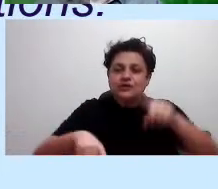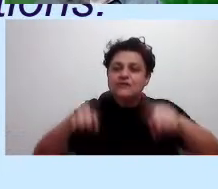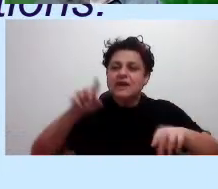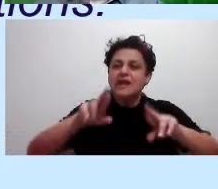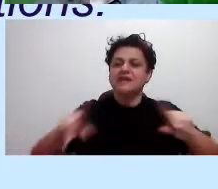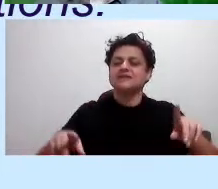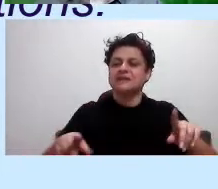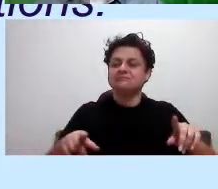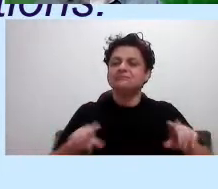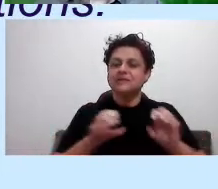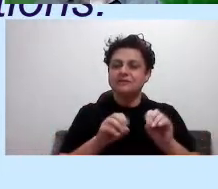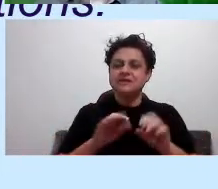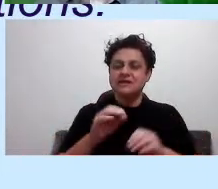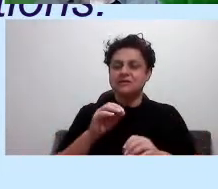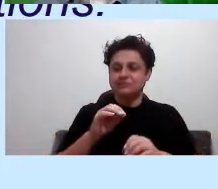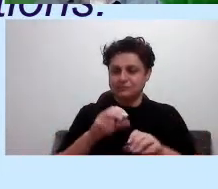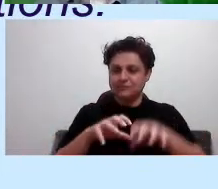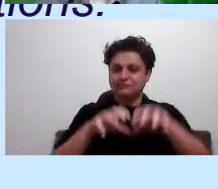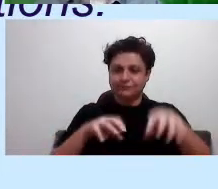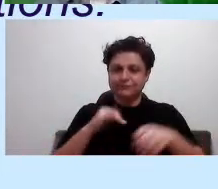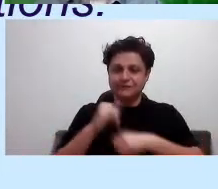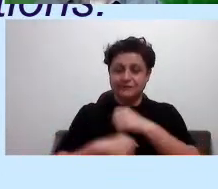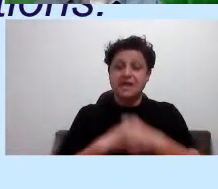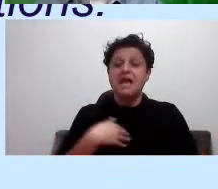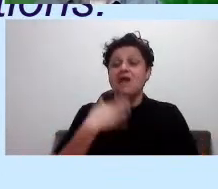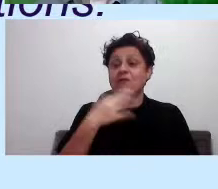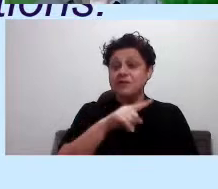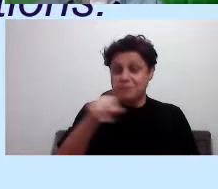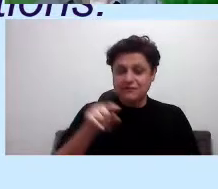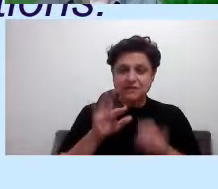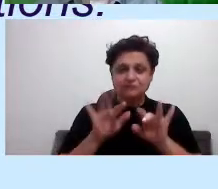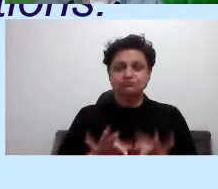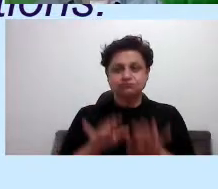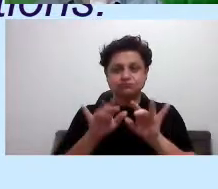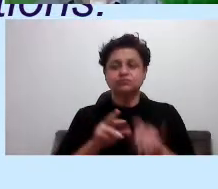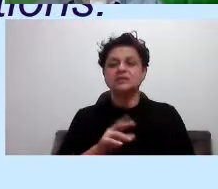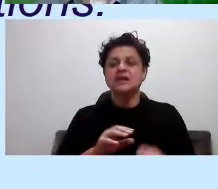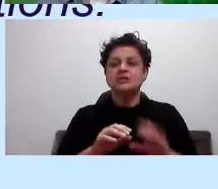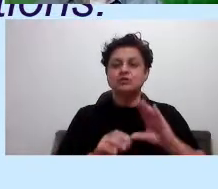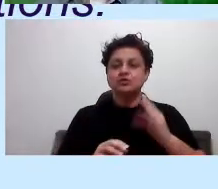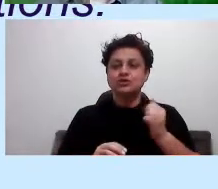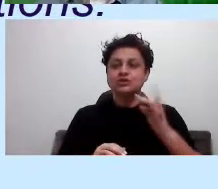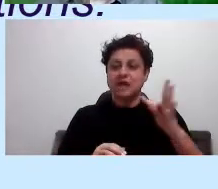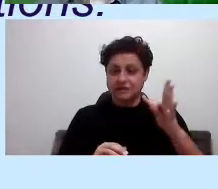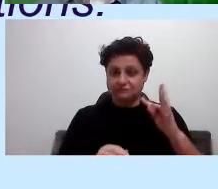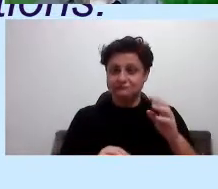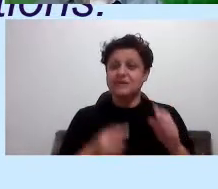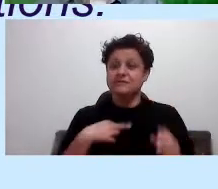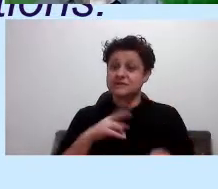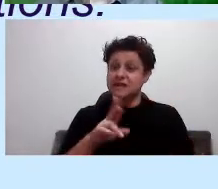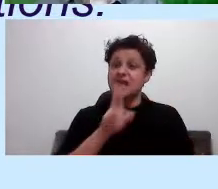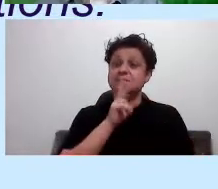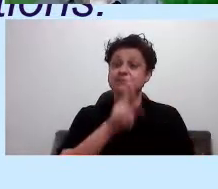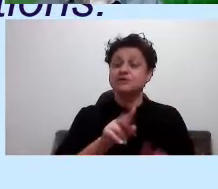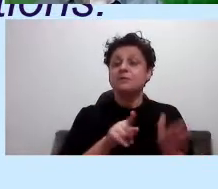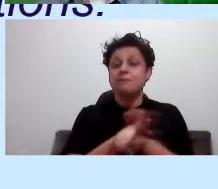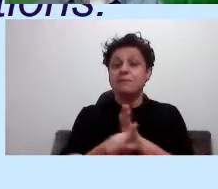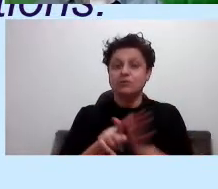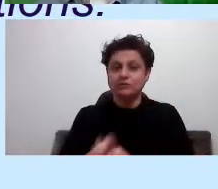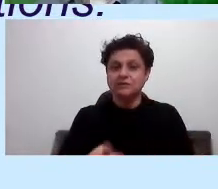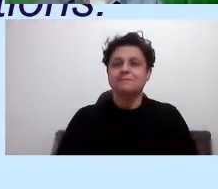like answers to the following questions, whatever you think is appropriate. What do you think